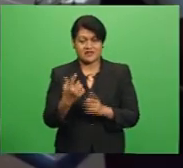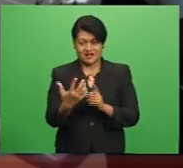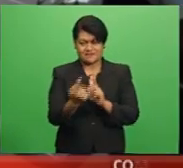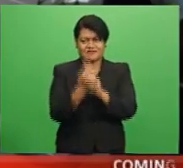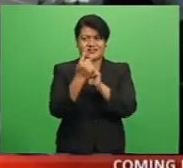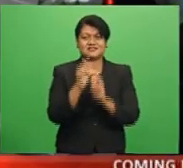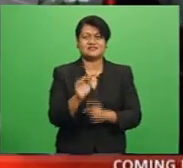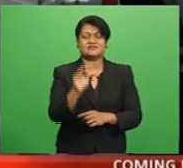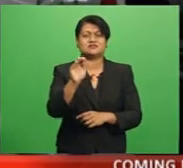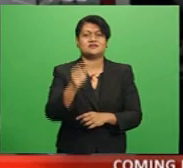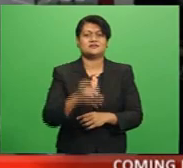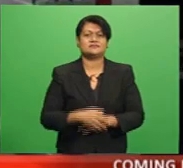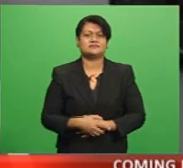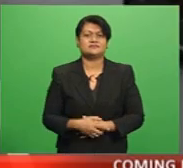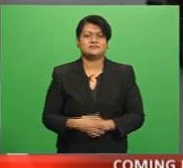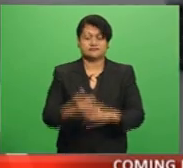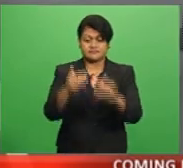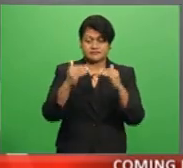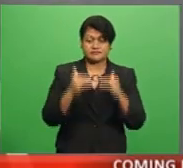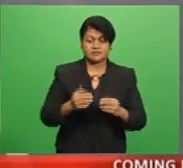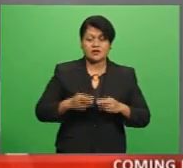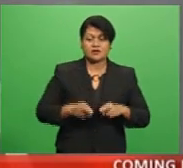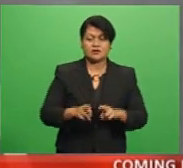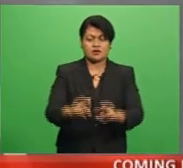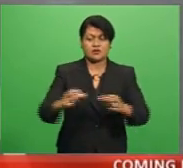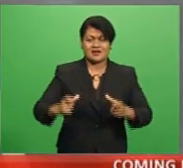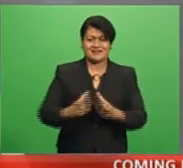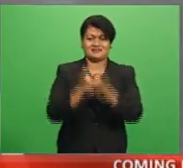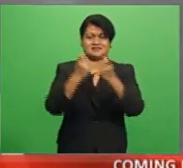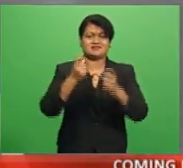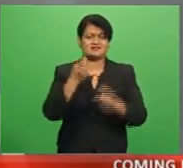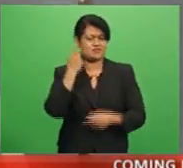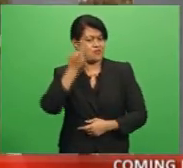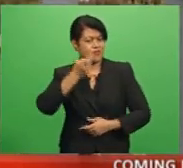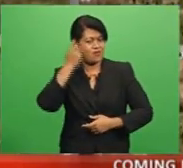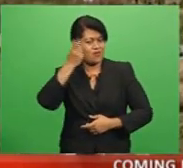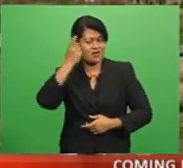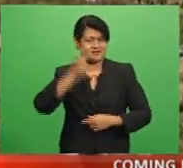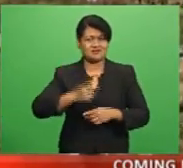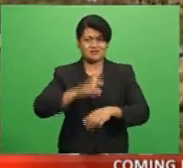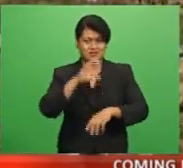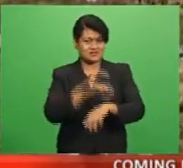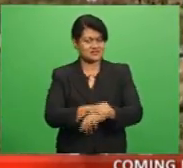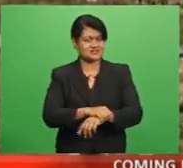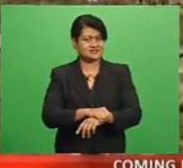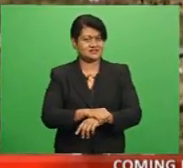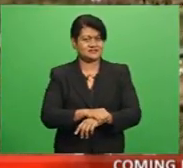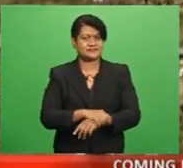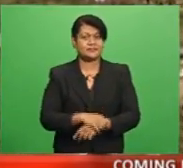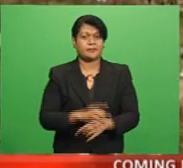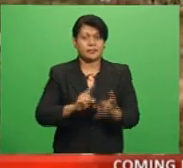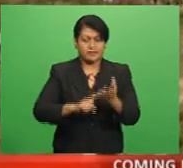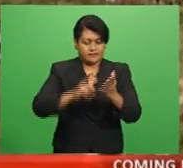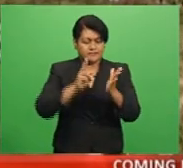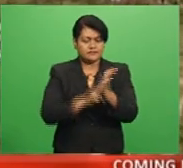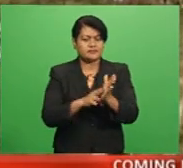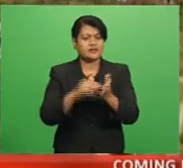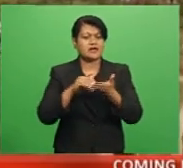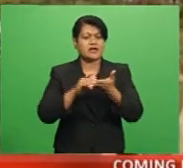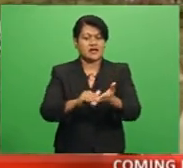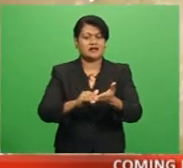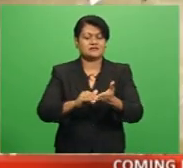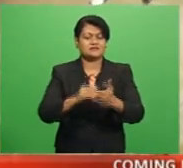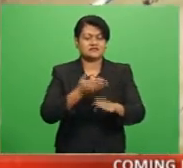Up ahead, road accidents worry police. and UN helps revive North